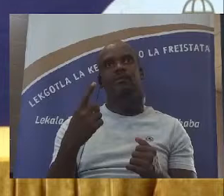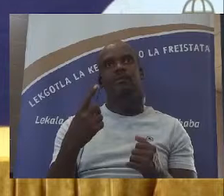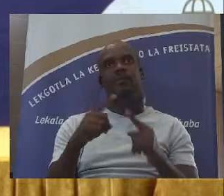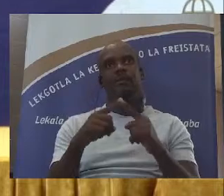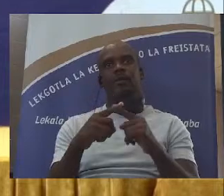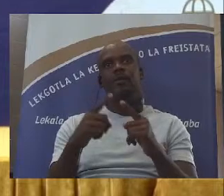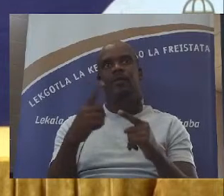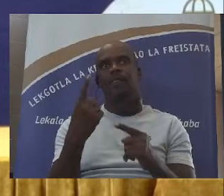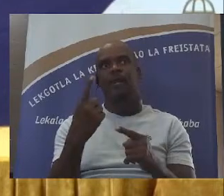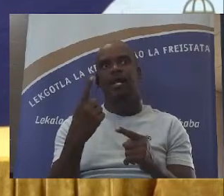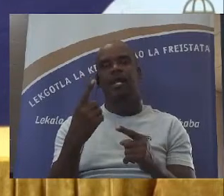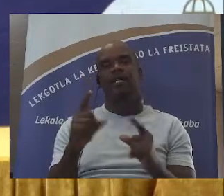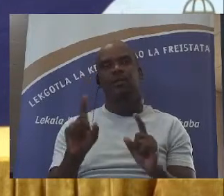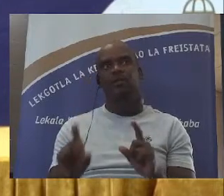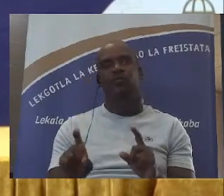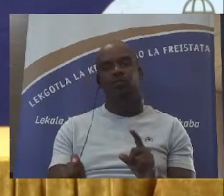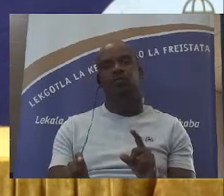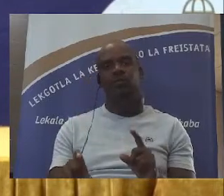second one,